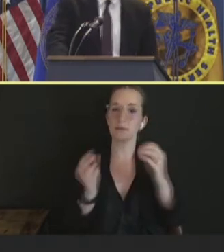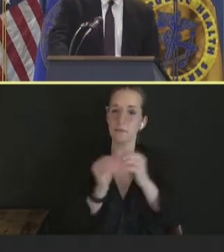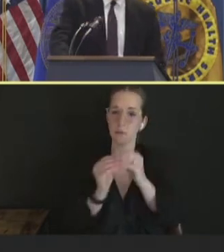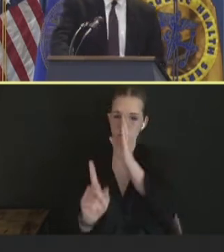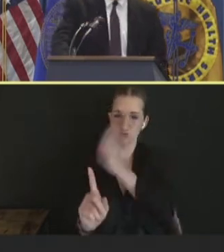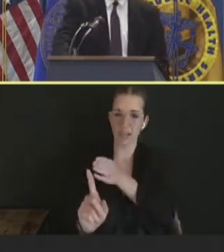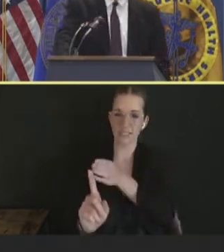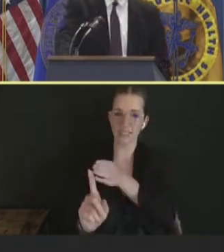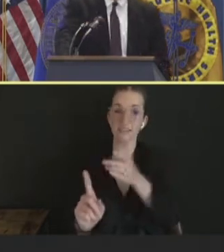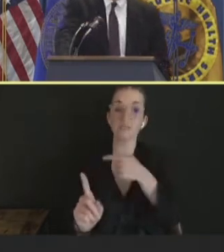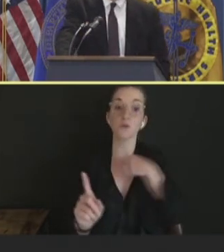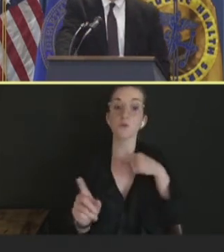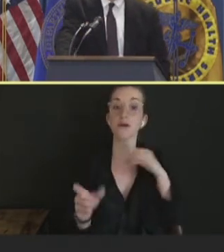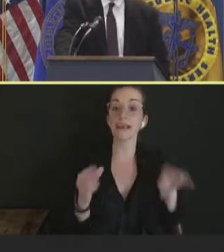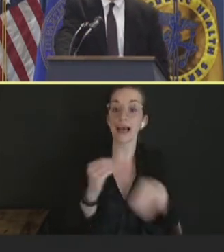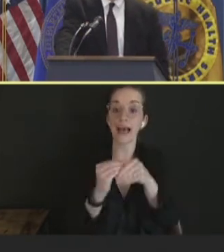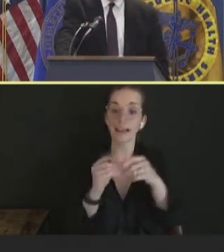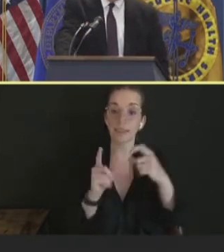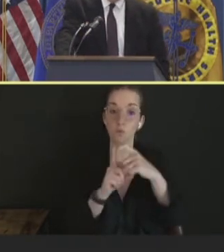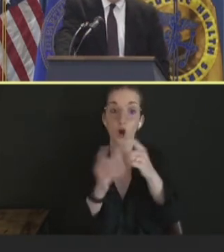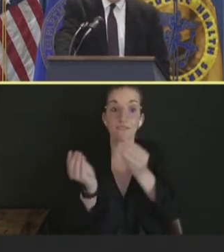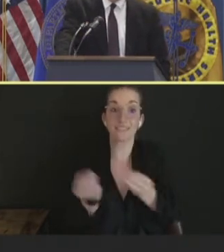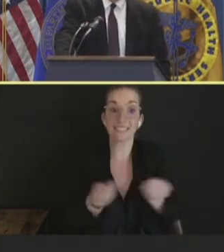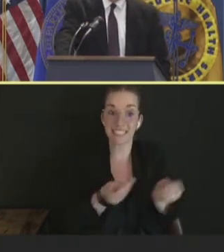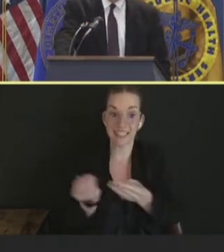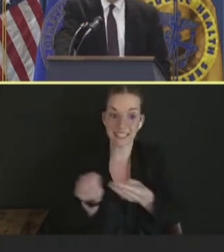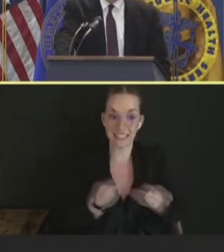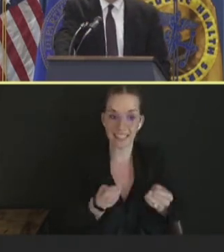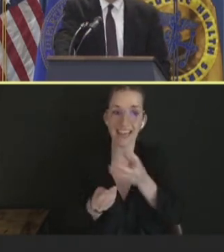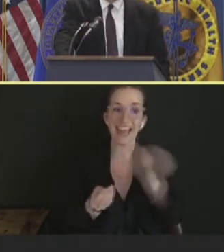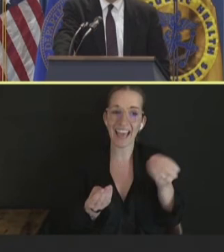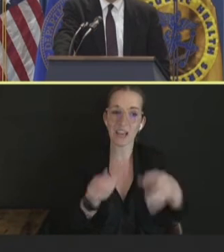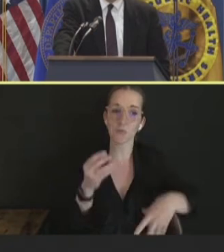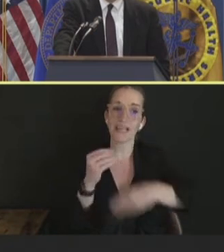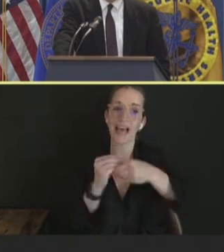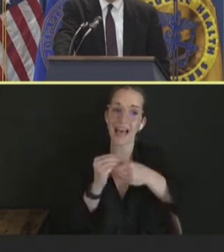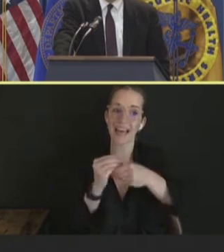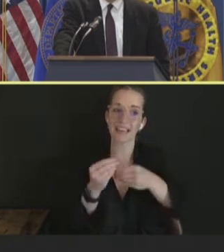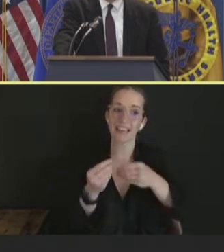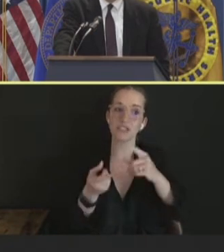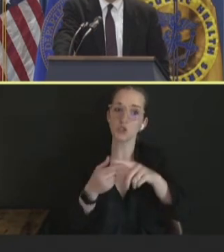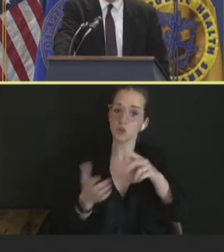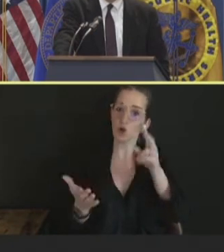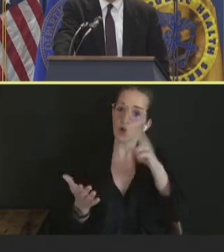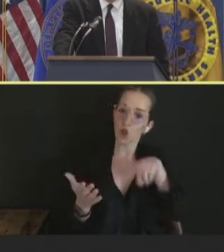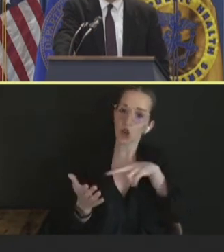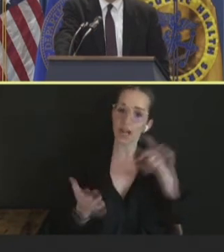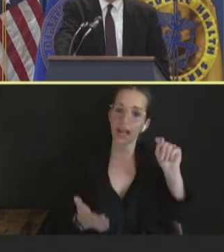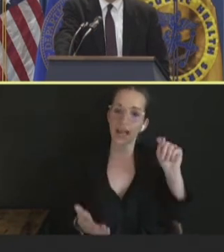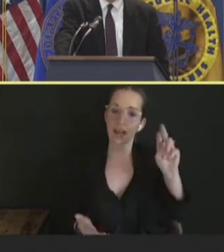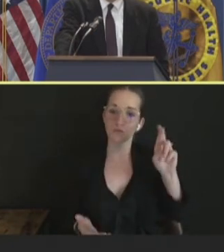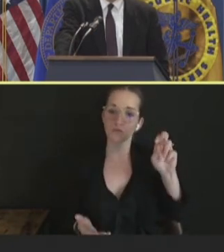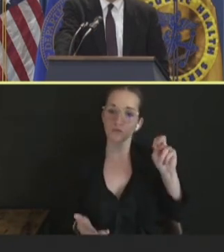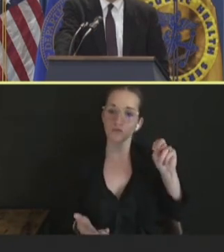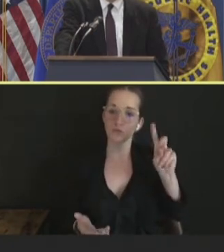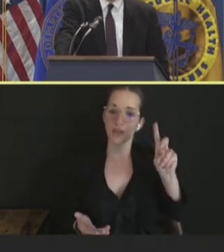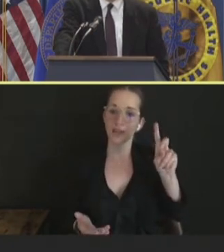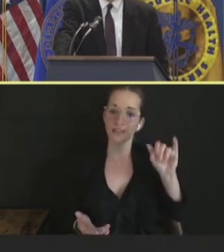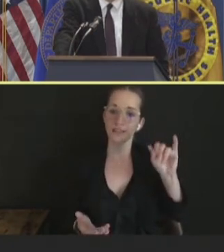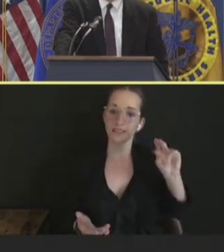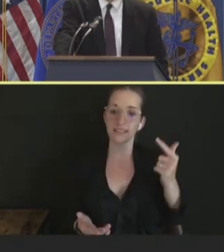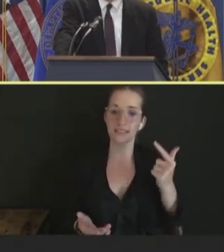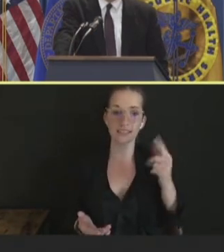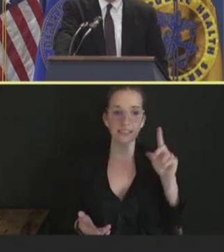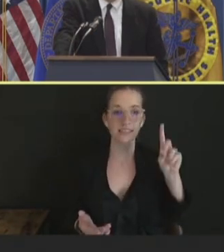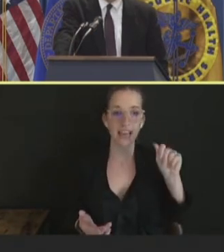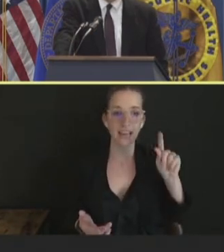and also added looking at trending data. The ASH should facilitate timely assessment of